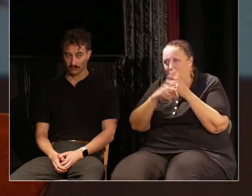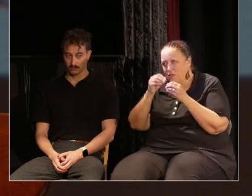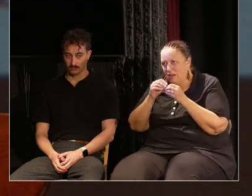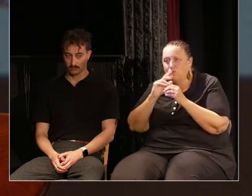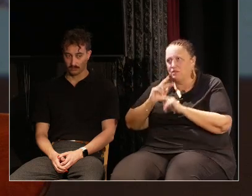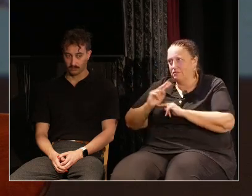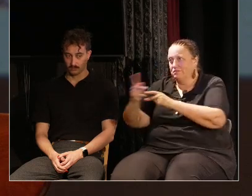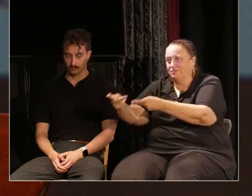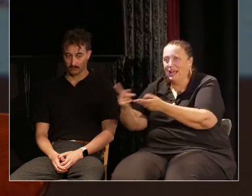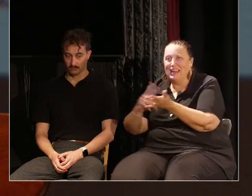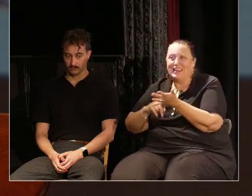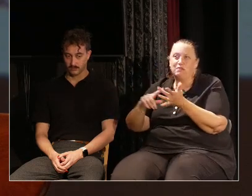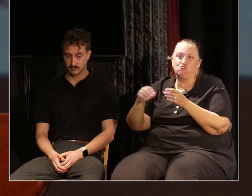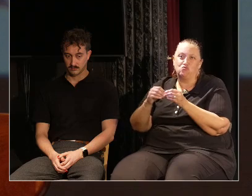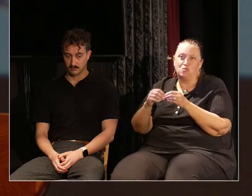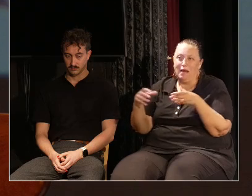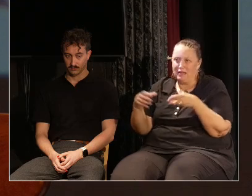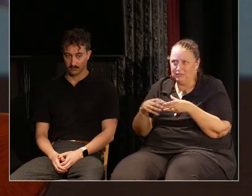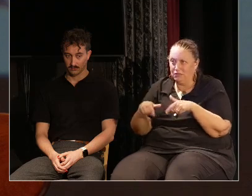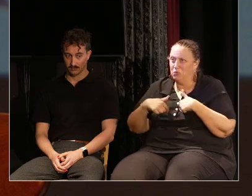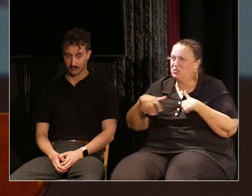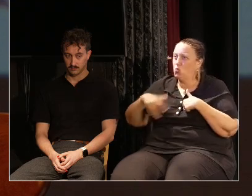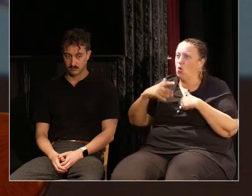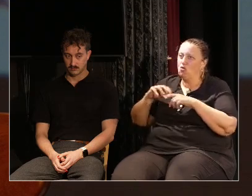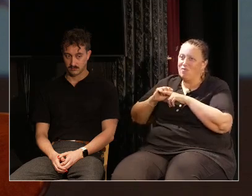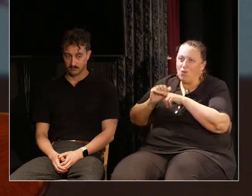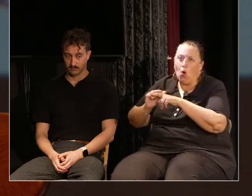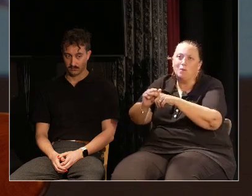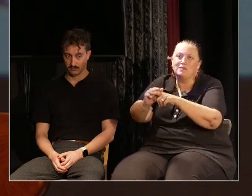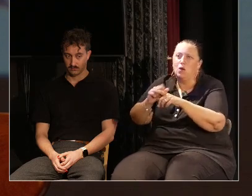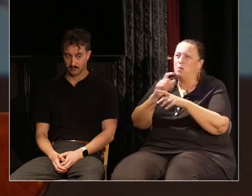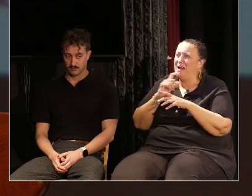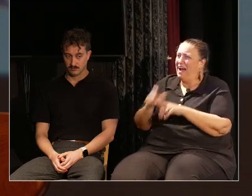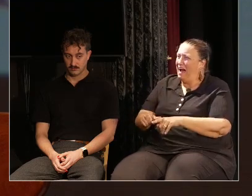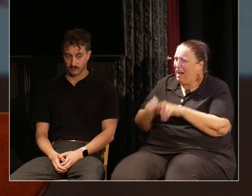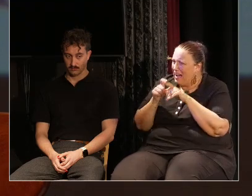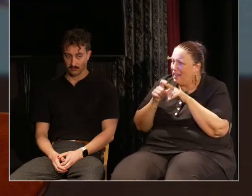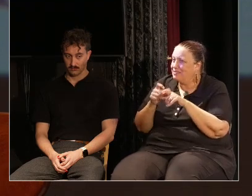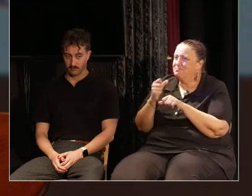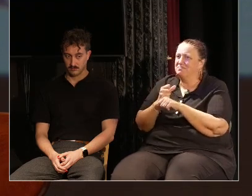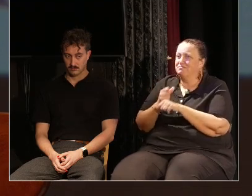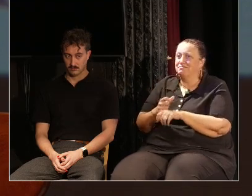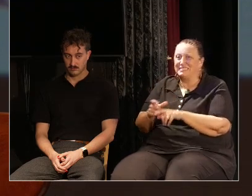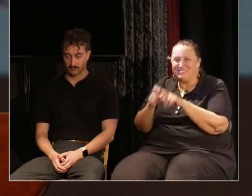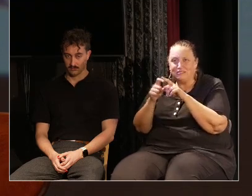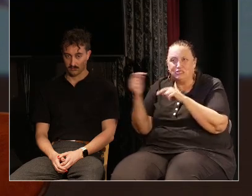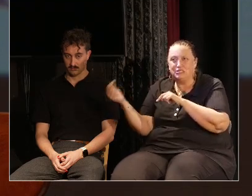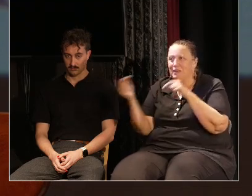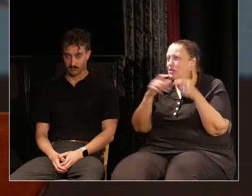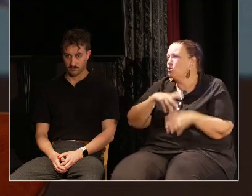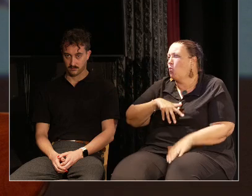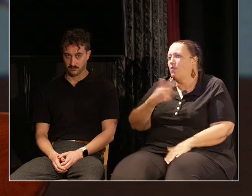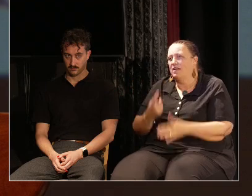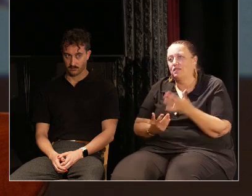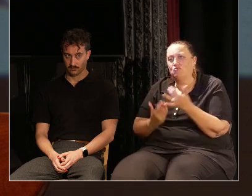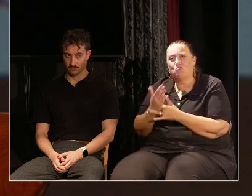government. And we do not want reforms that people work hard for, that are difficult, that will, you know, create a difficult debate. We do not